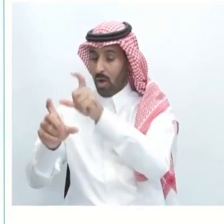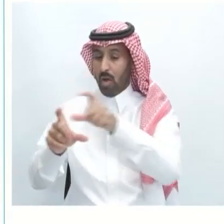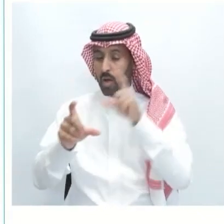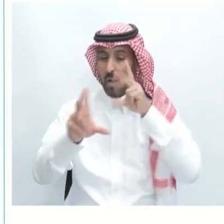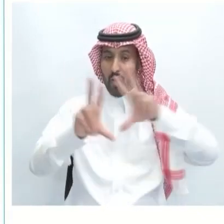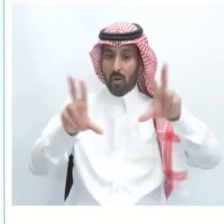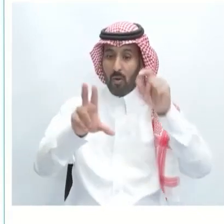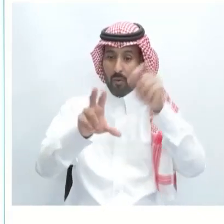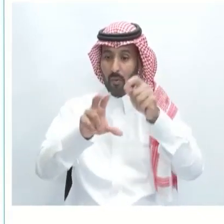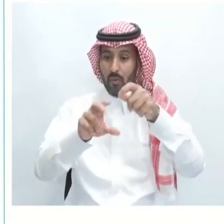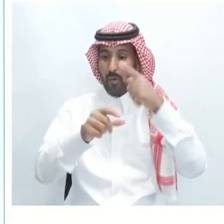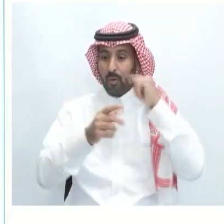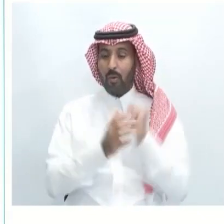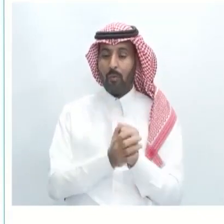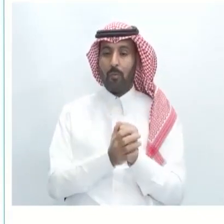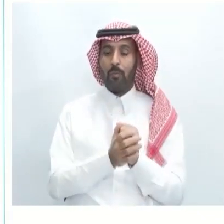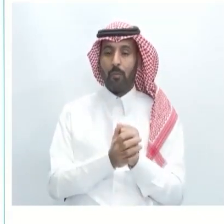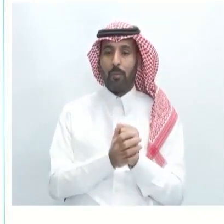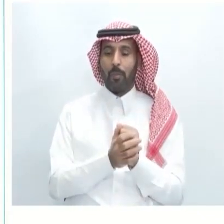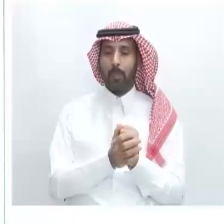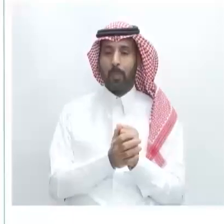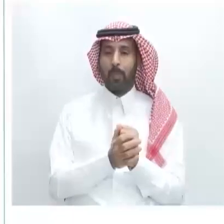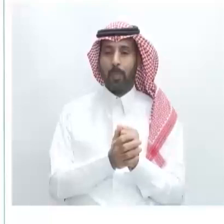to place over their television set.